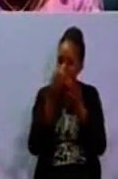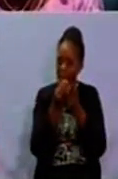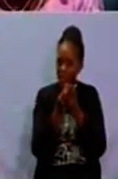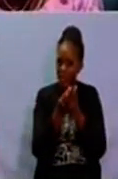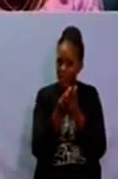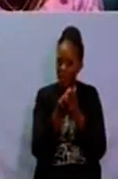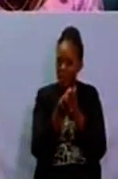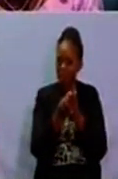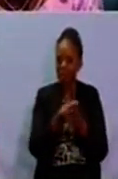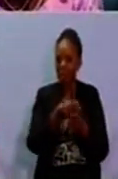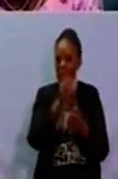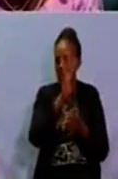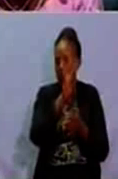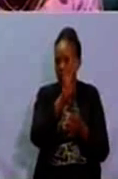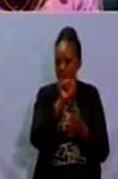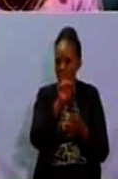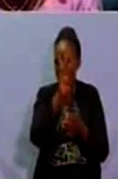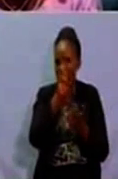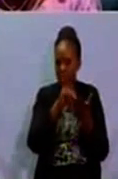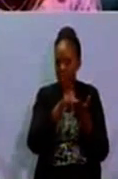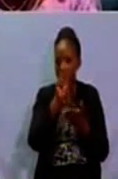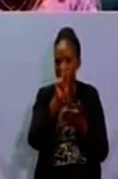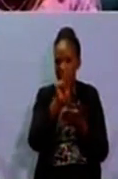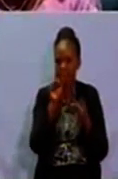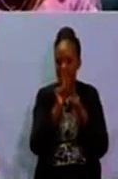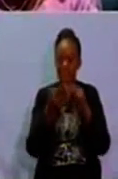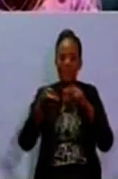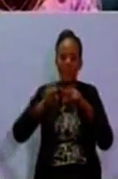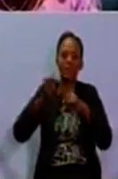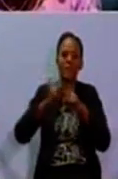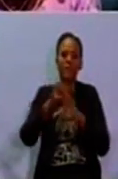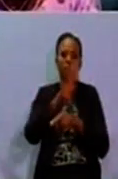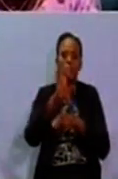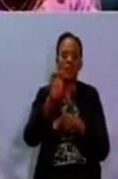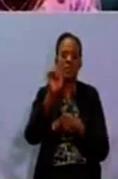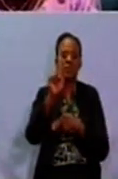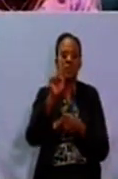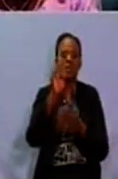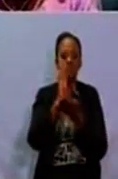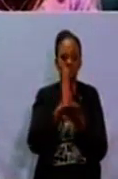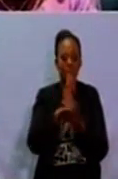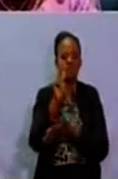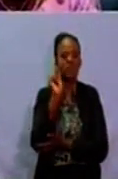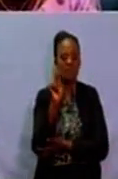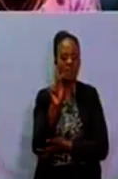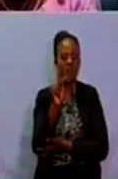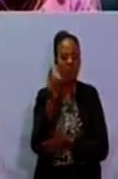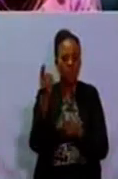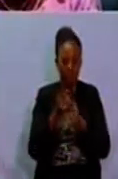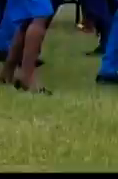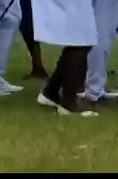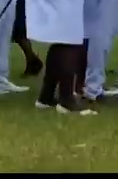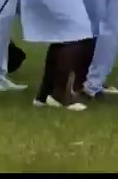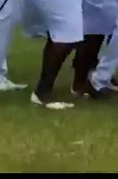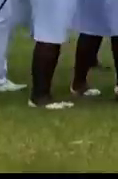The 167 billion Kwacha 2023 national budget was presented with notable increases or additions in various